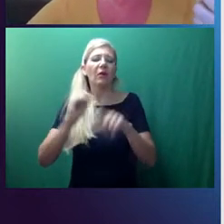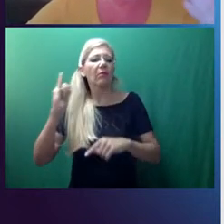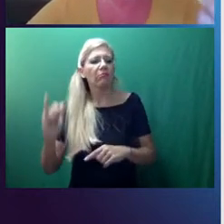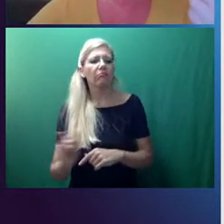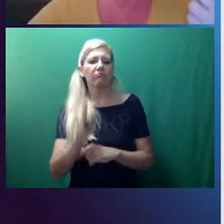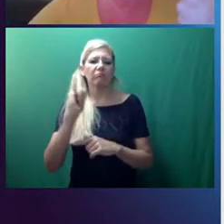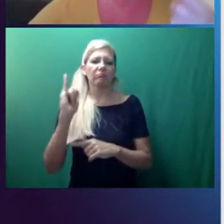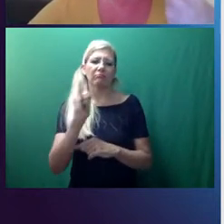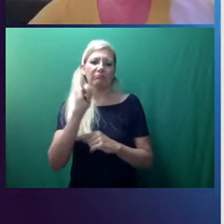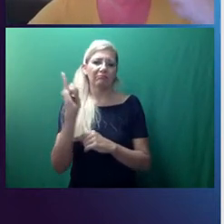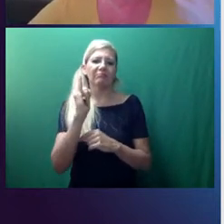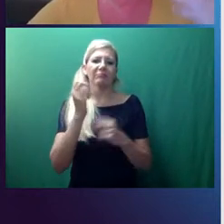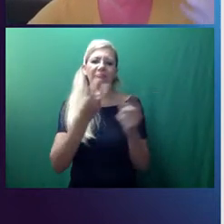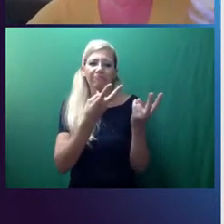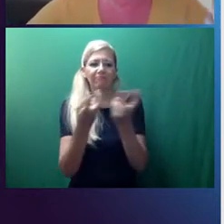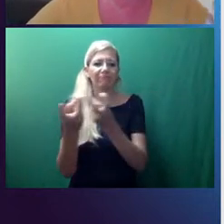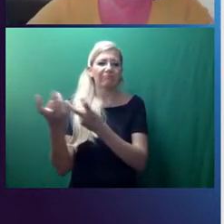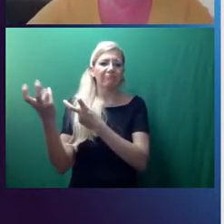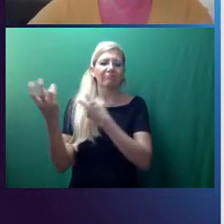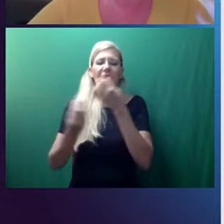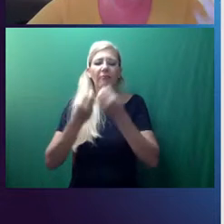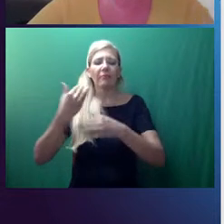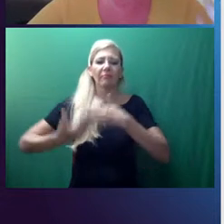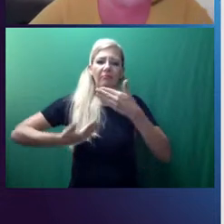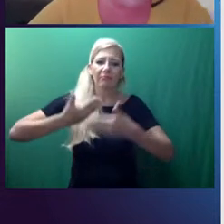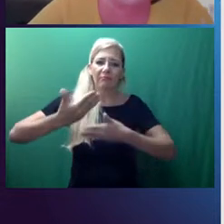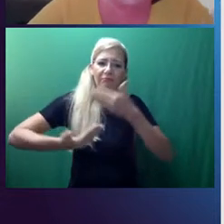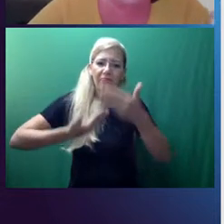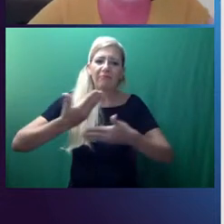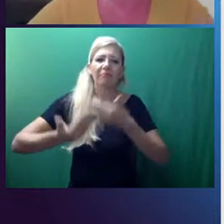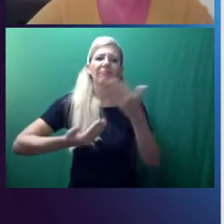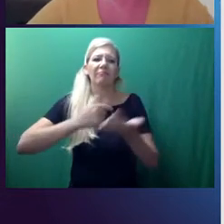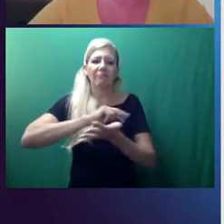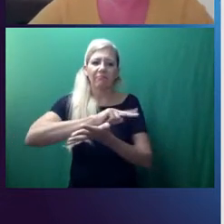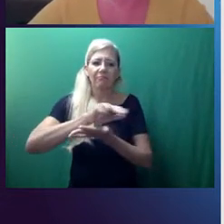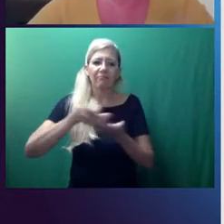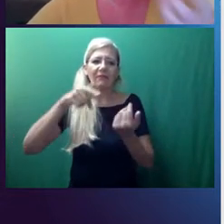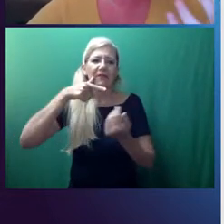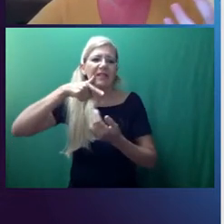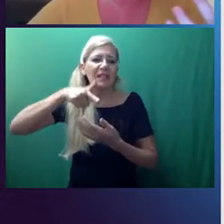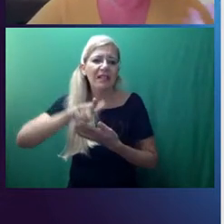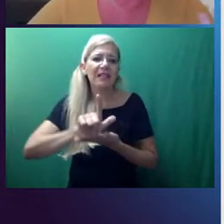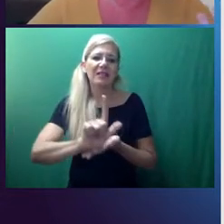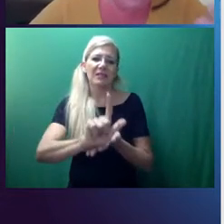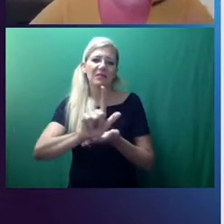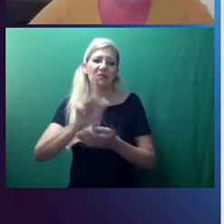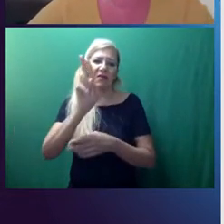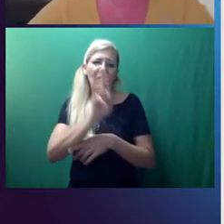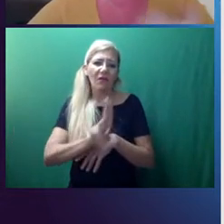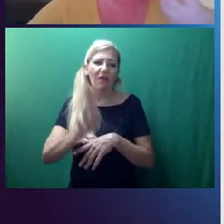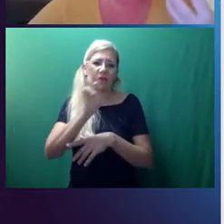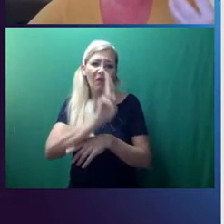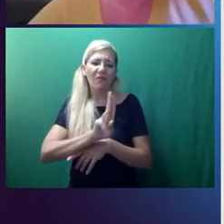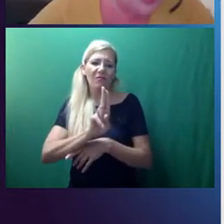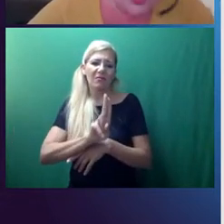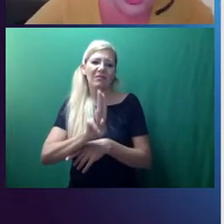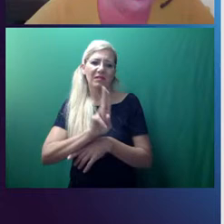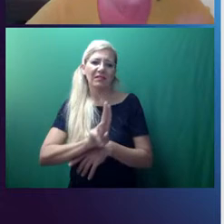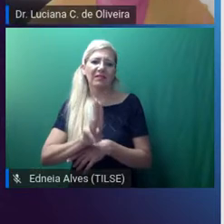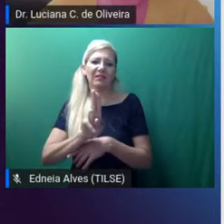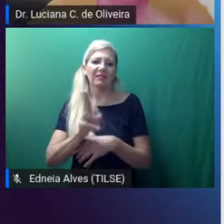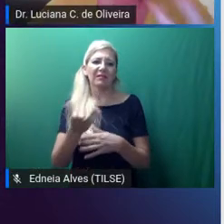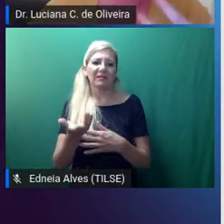to be considering how to develop a multilingual mindset and using translanguaging and using